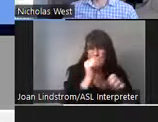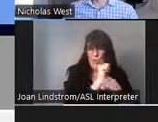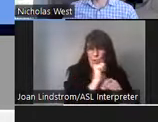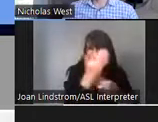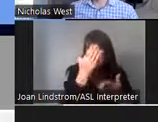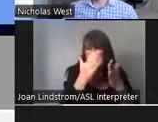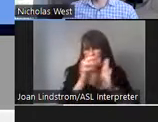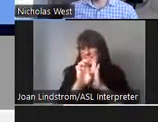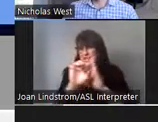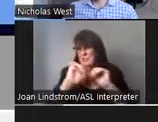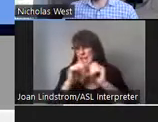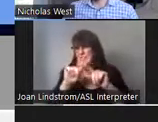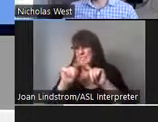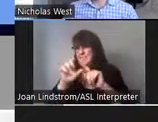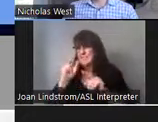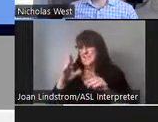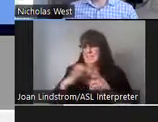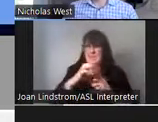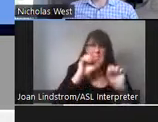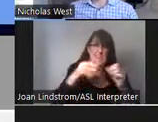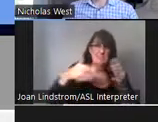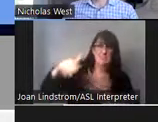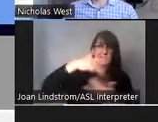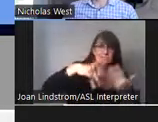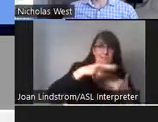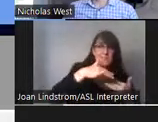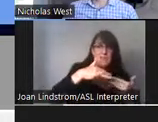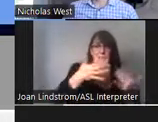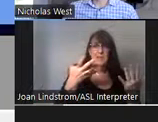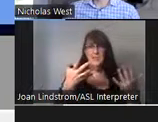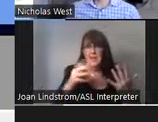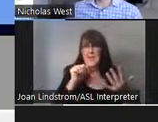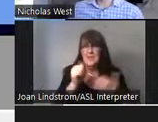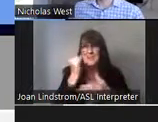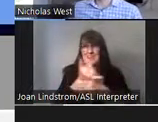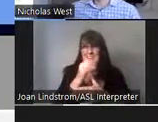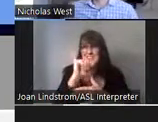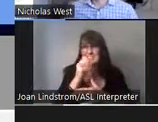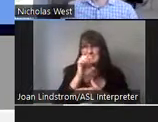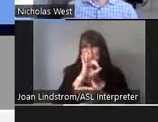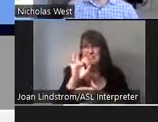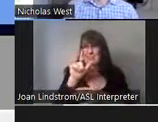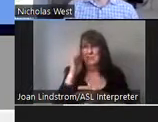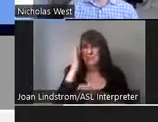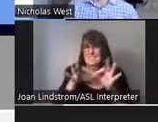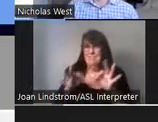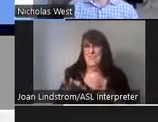of how the different subcommittees could interplay. Plus, I don't want to interrupt Jeff Birch later as he's briefing.